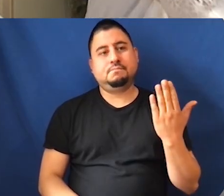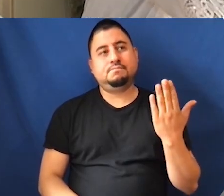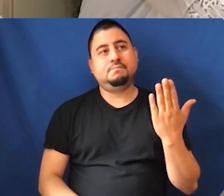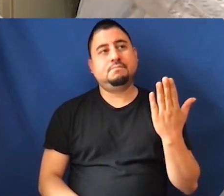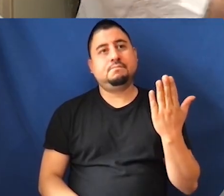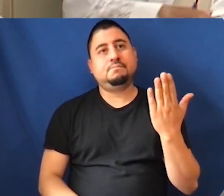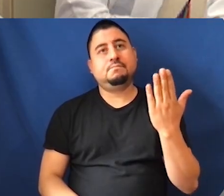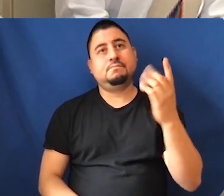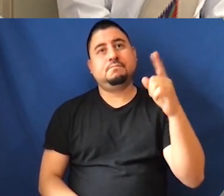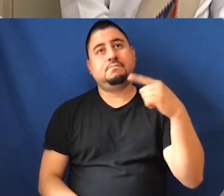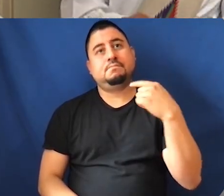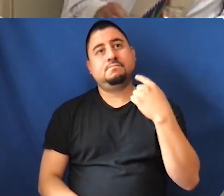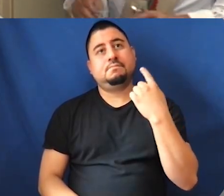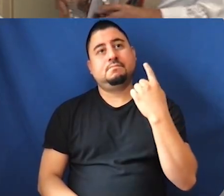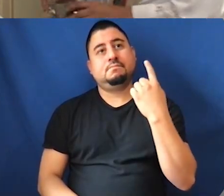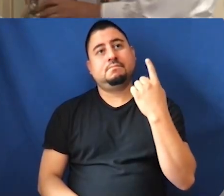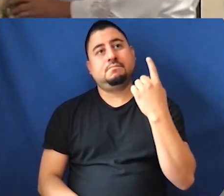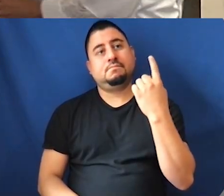only